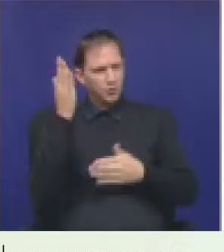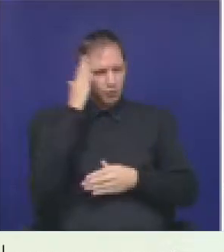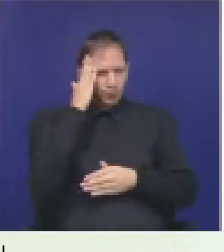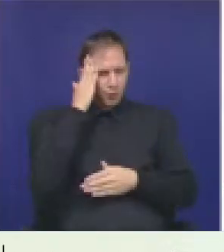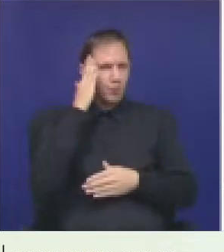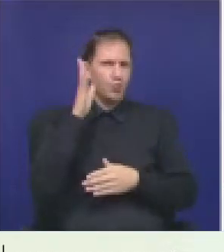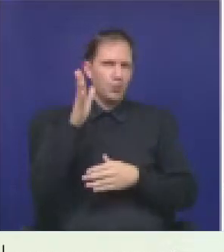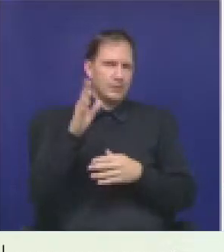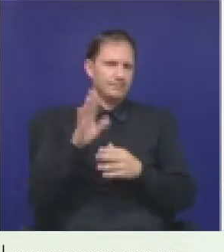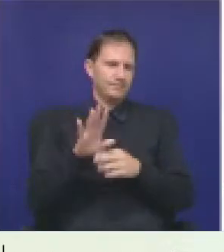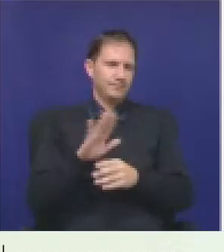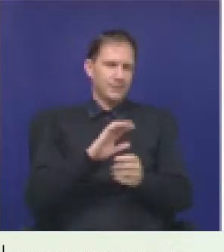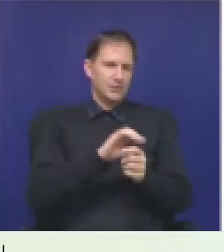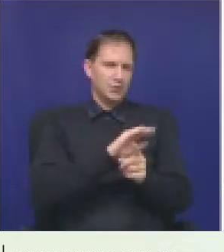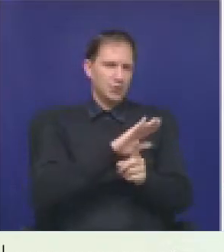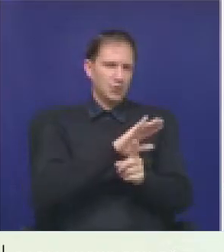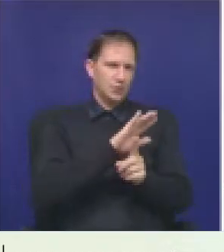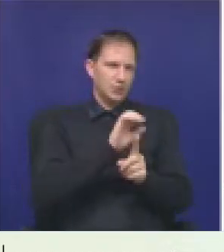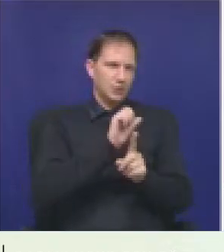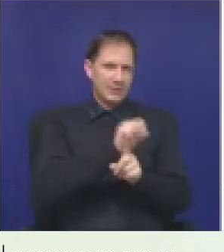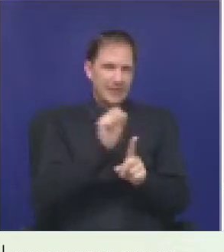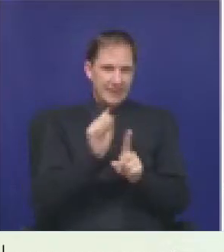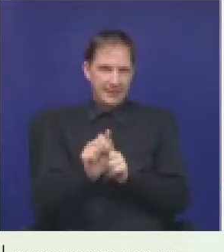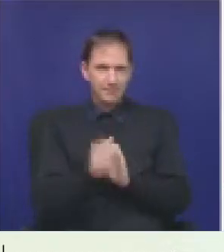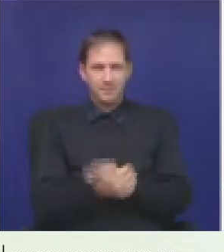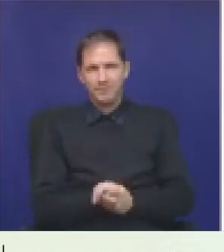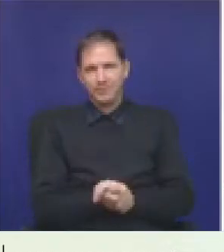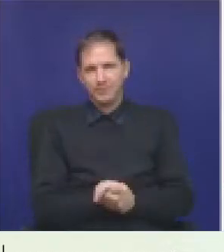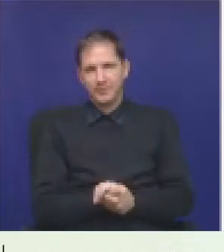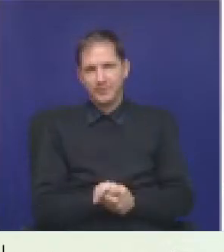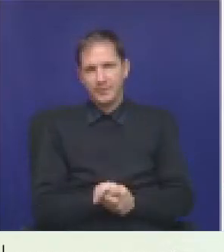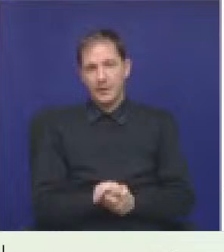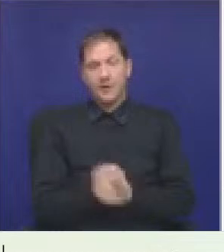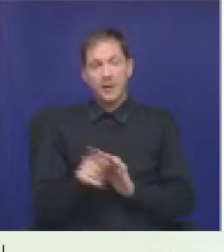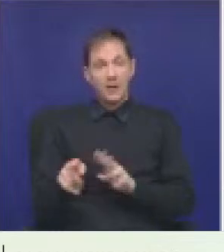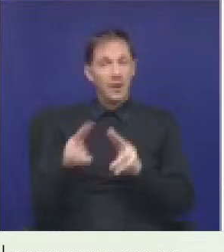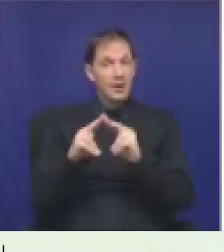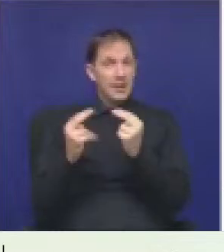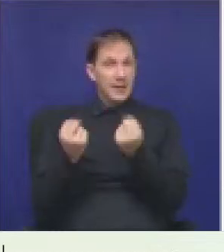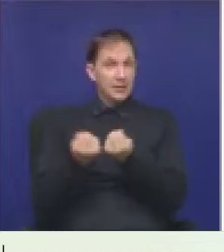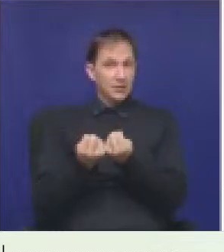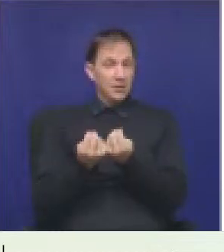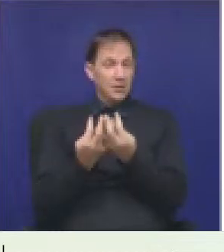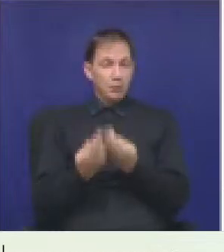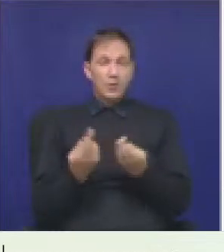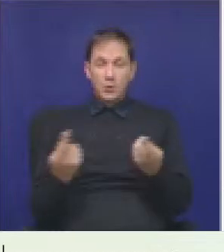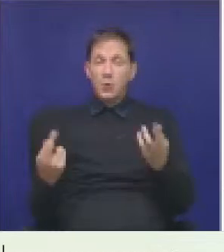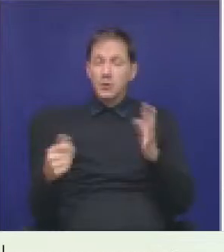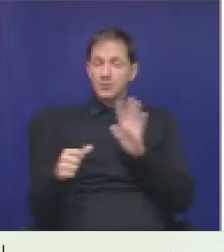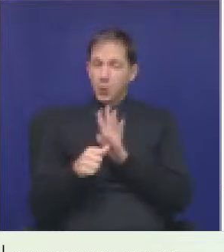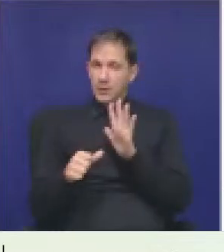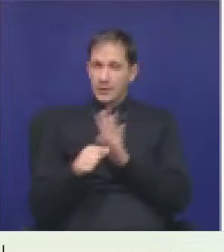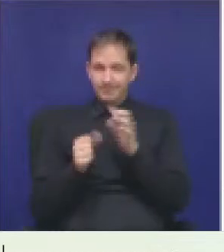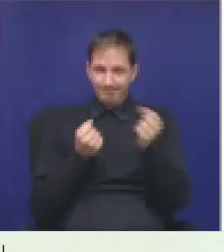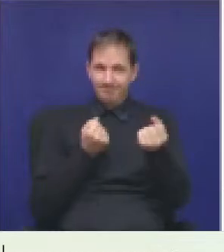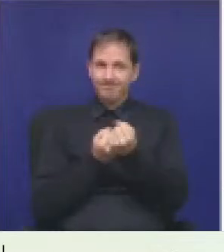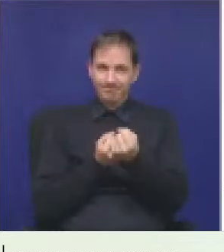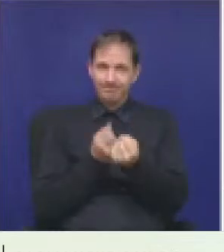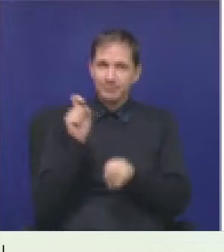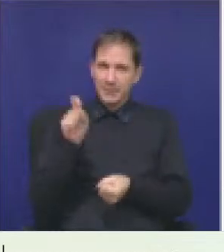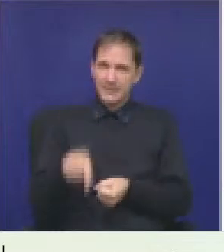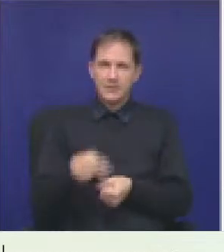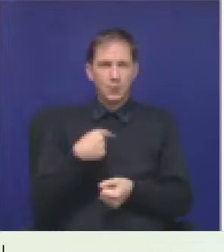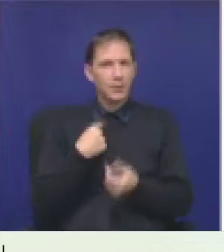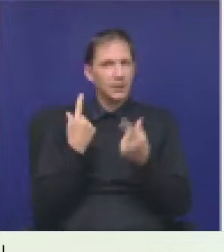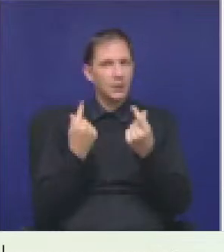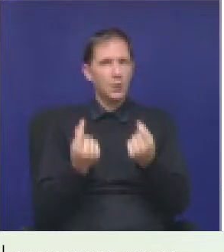members have said, Statistics South Africa is a valuable national resource that requires our collective support. By doing so, we ensure